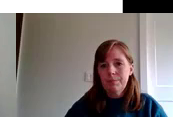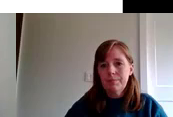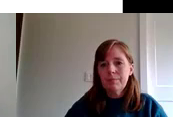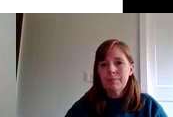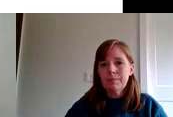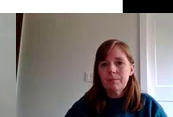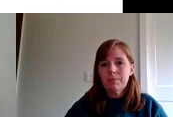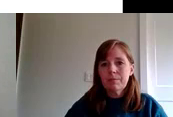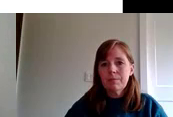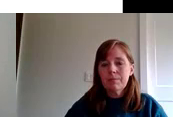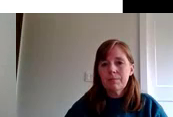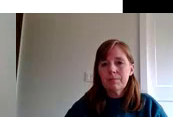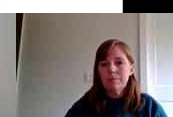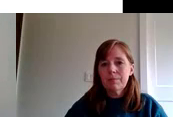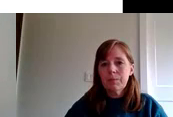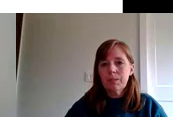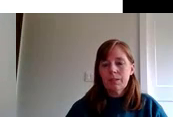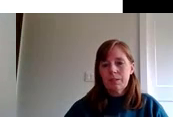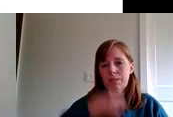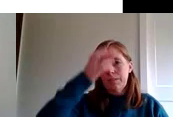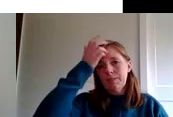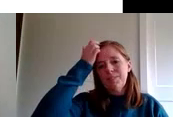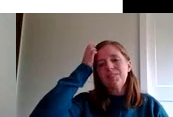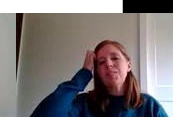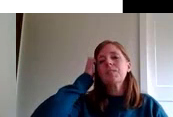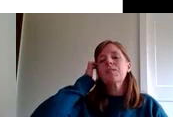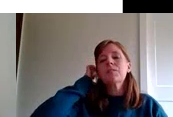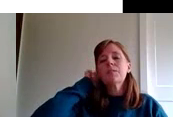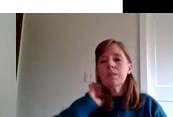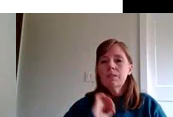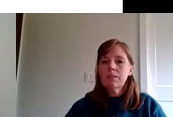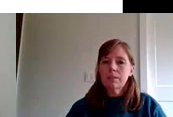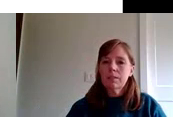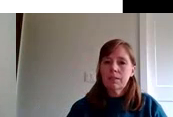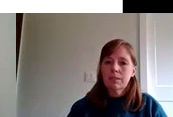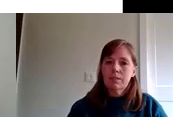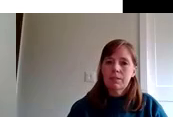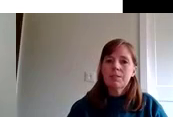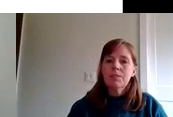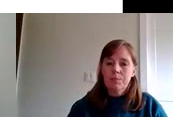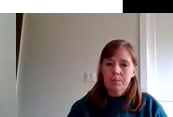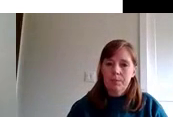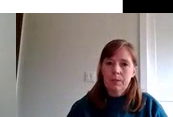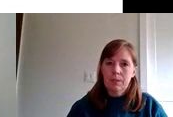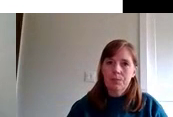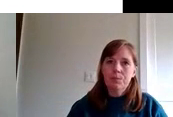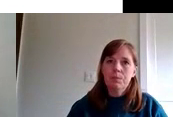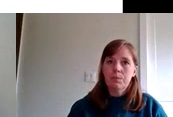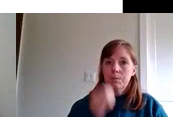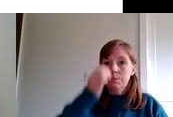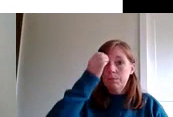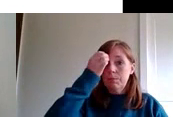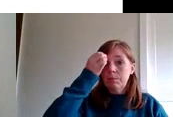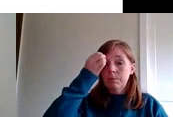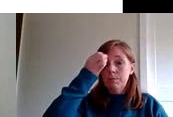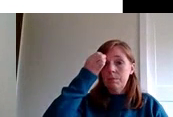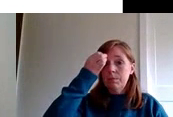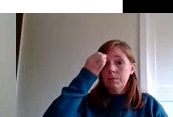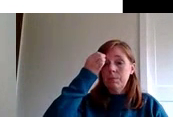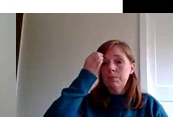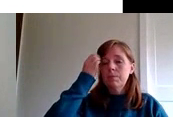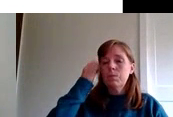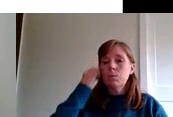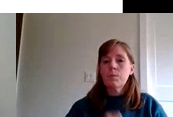days, I would go around and I would take everything off the wall behind me and make sure that I had a clean background. But now I've moved into my